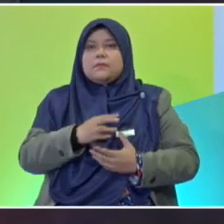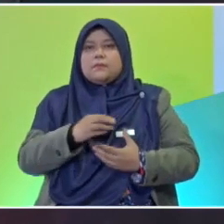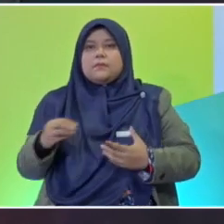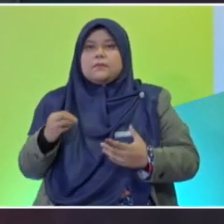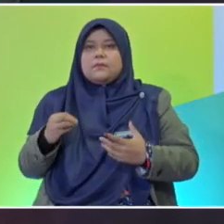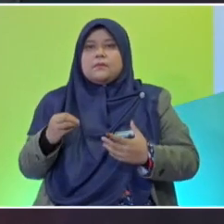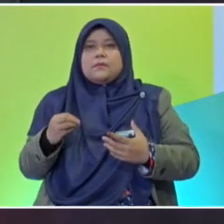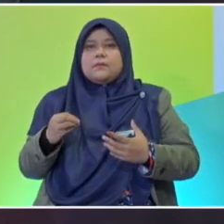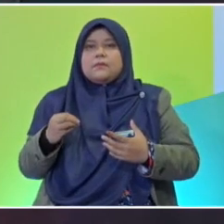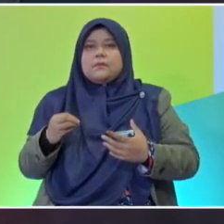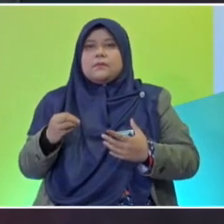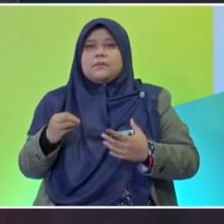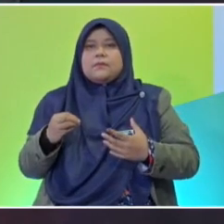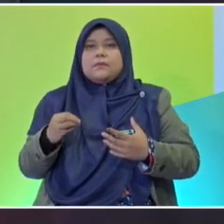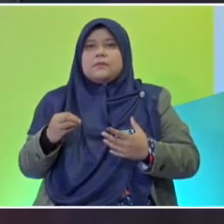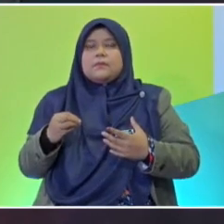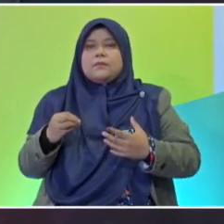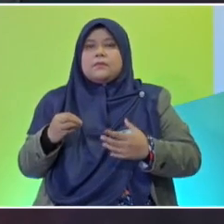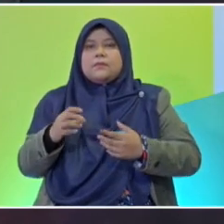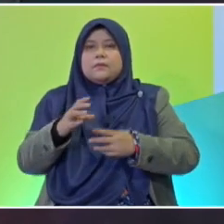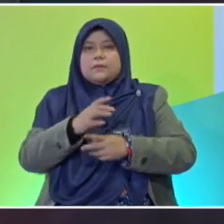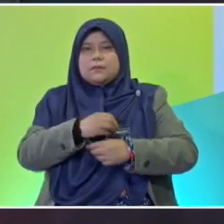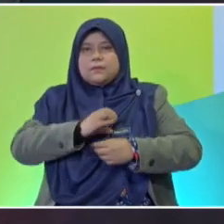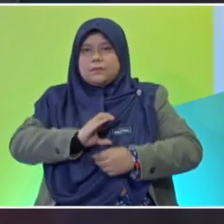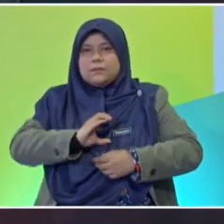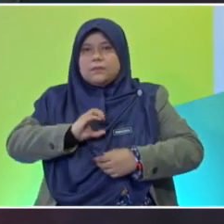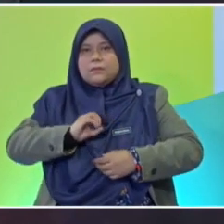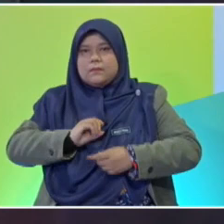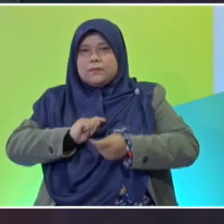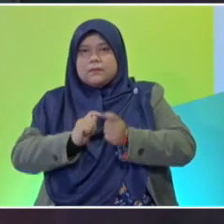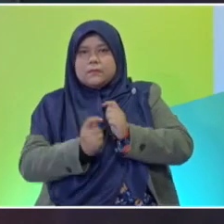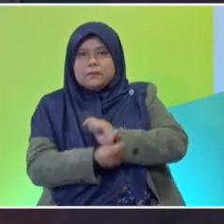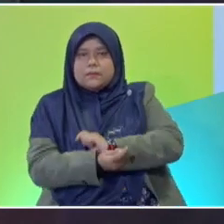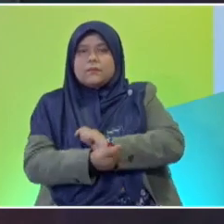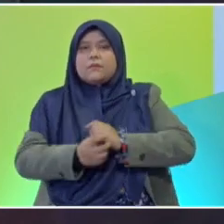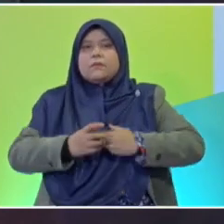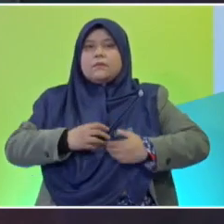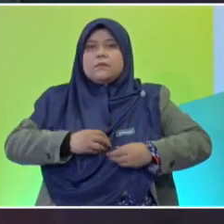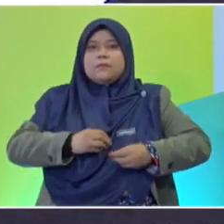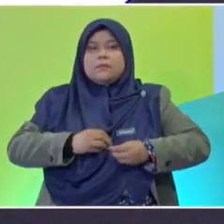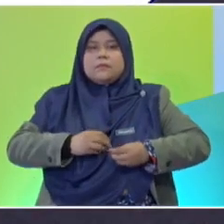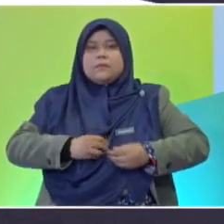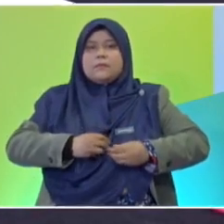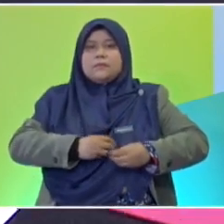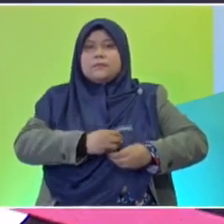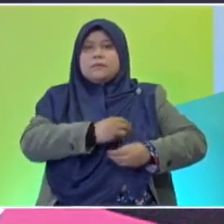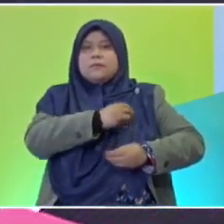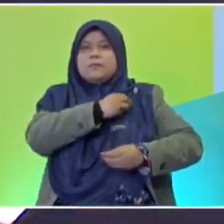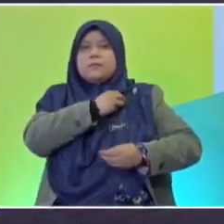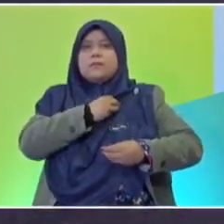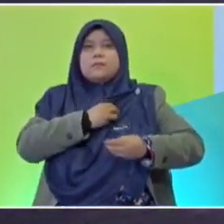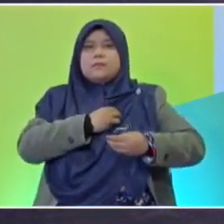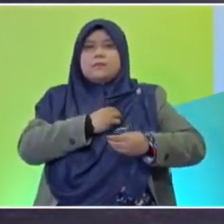will exchange with carbon dioxide. Yes. And then the blood will then go back to the